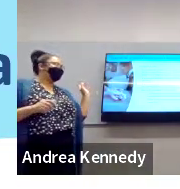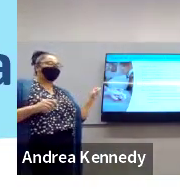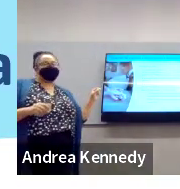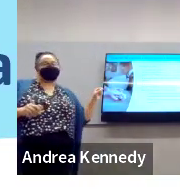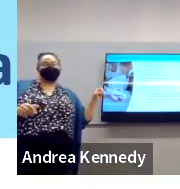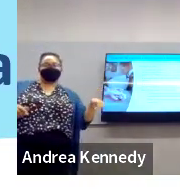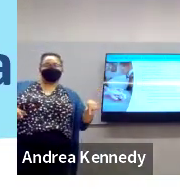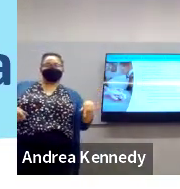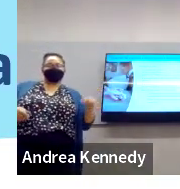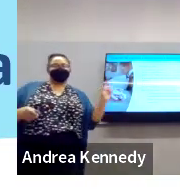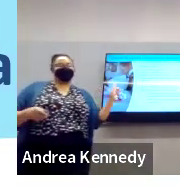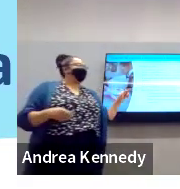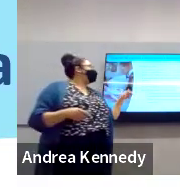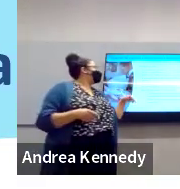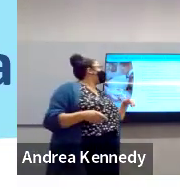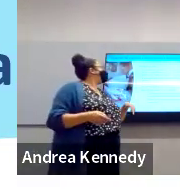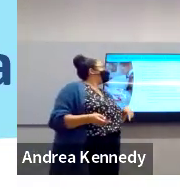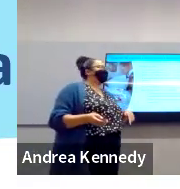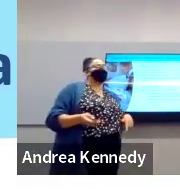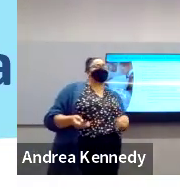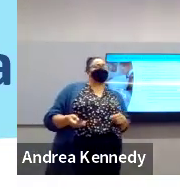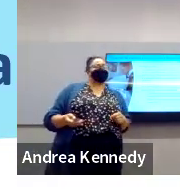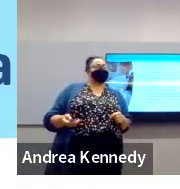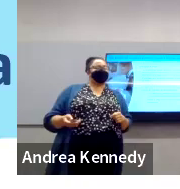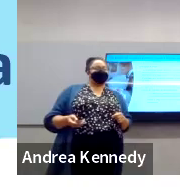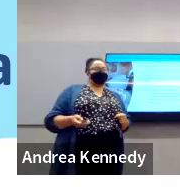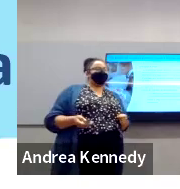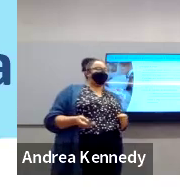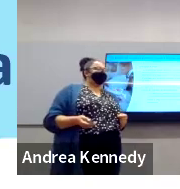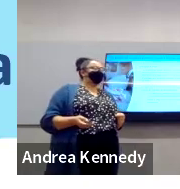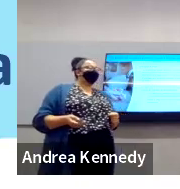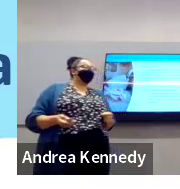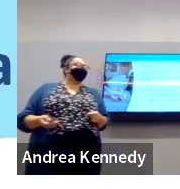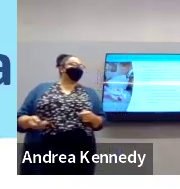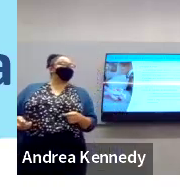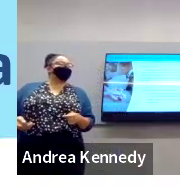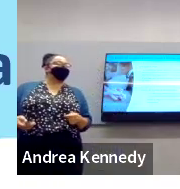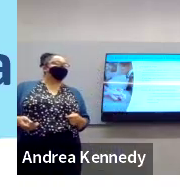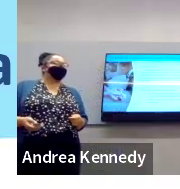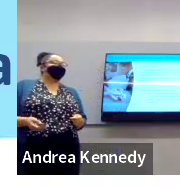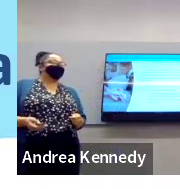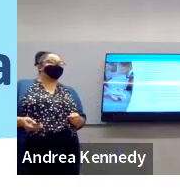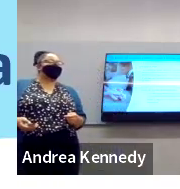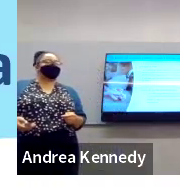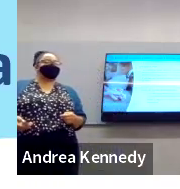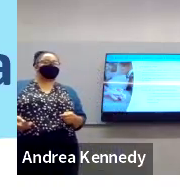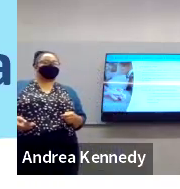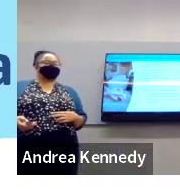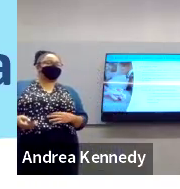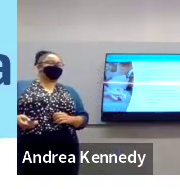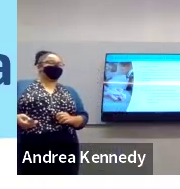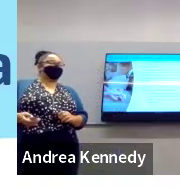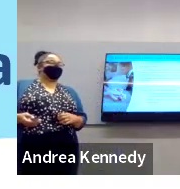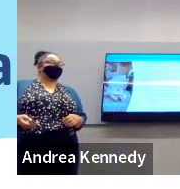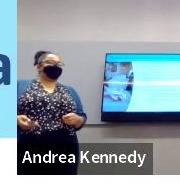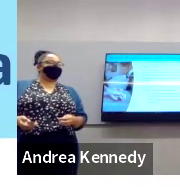questions after this next slide or two. Esto es un poco difícil de